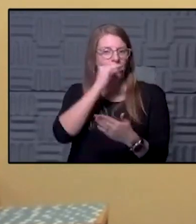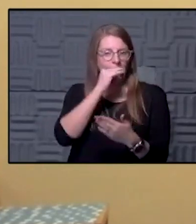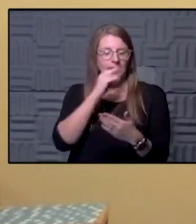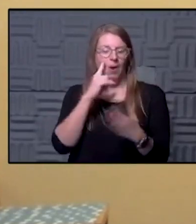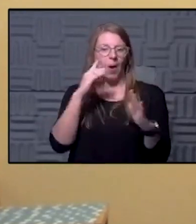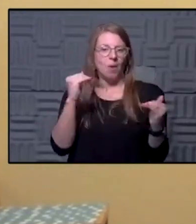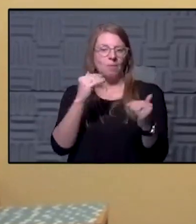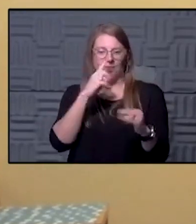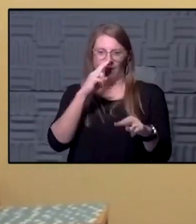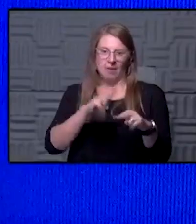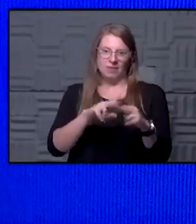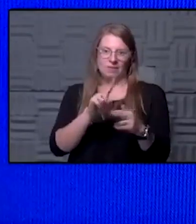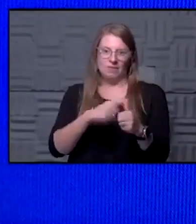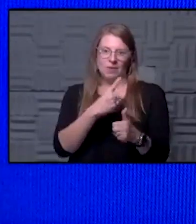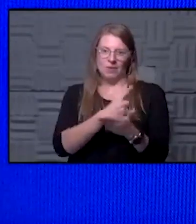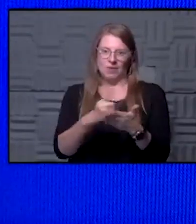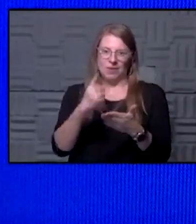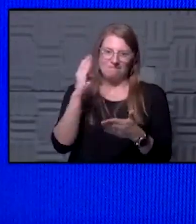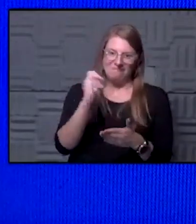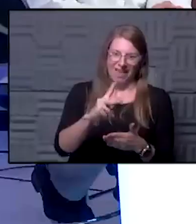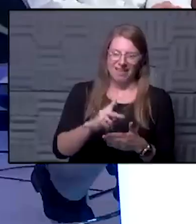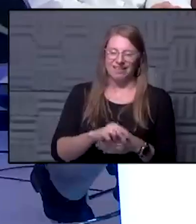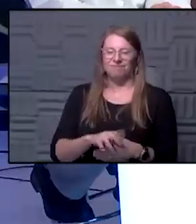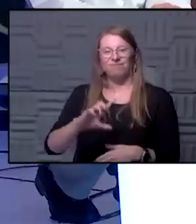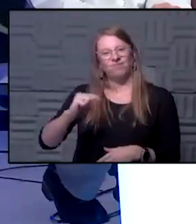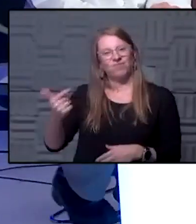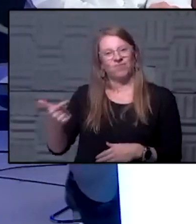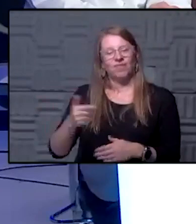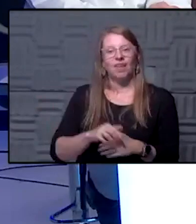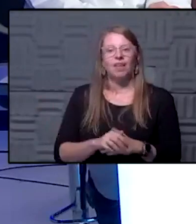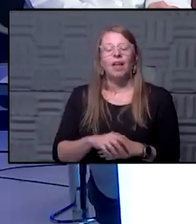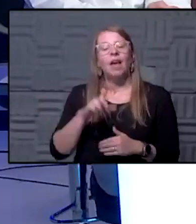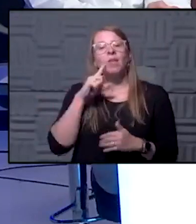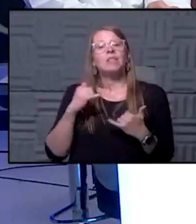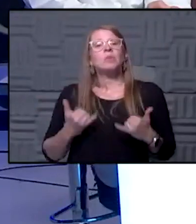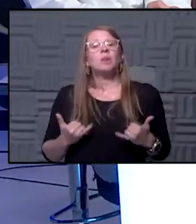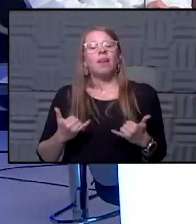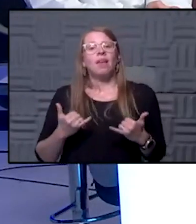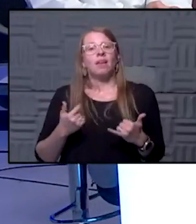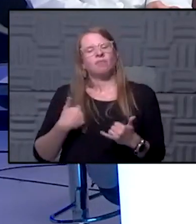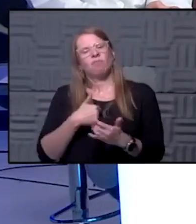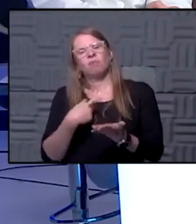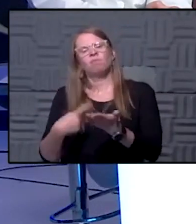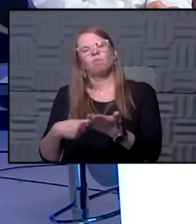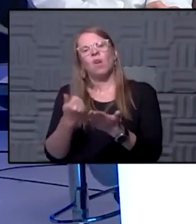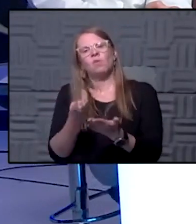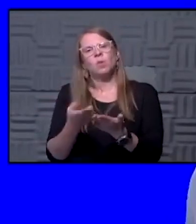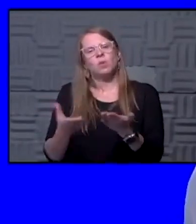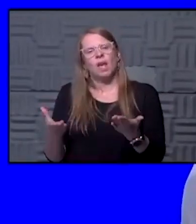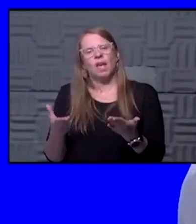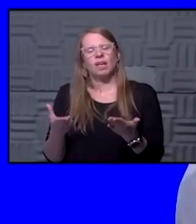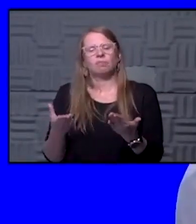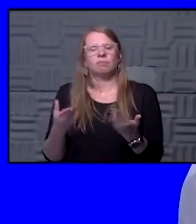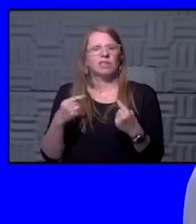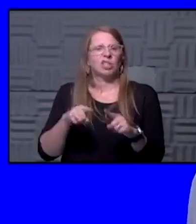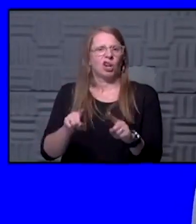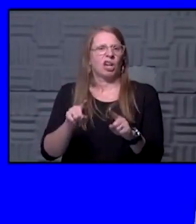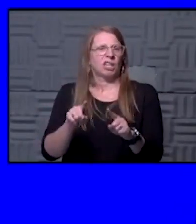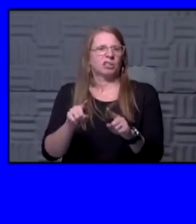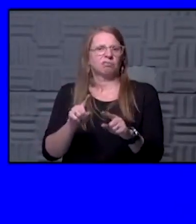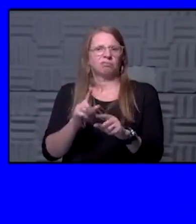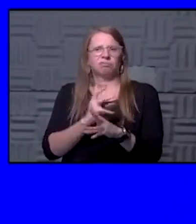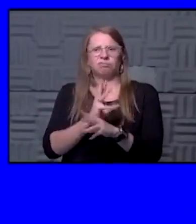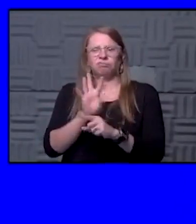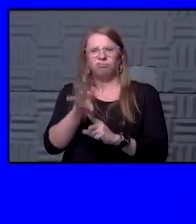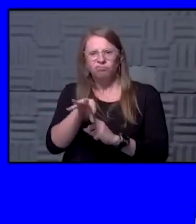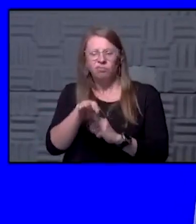week back. Yeah. Hawk? Yeah, I think for today, we've touched on this a couple times during the show, and it's all about the testing.